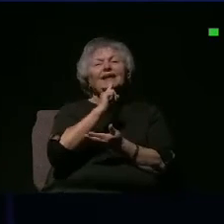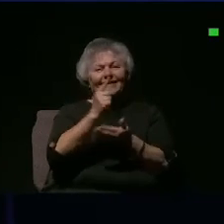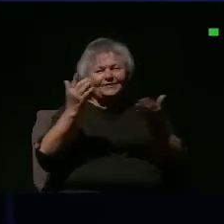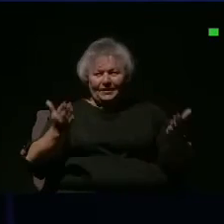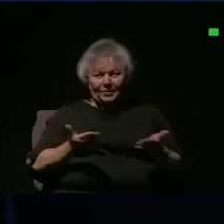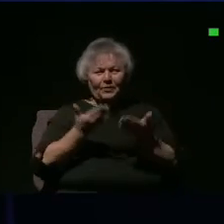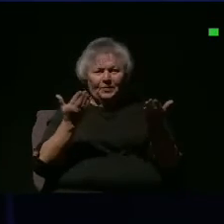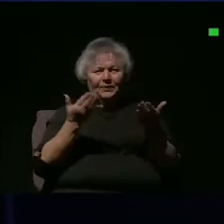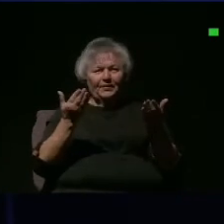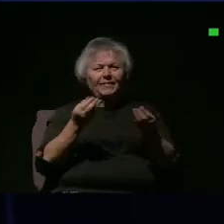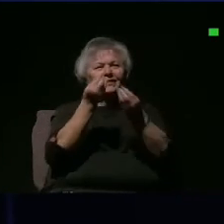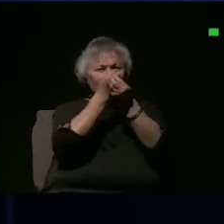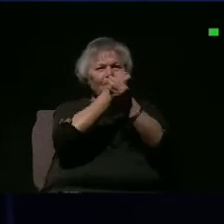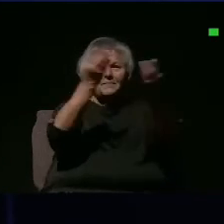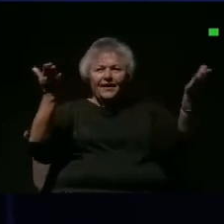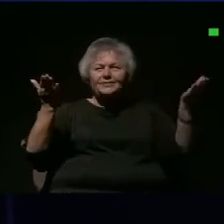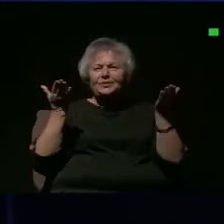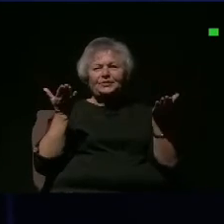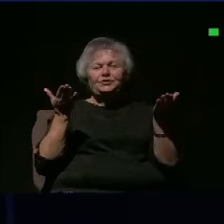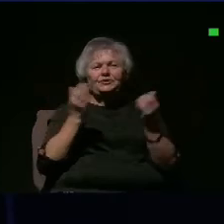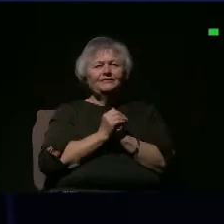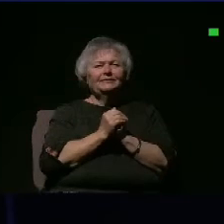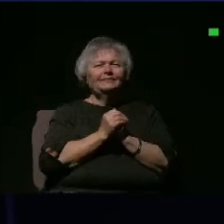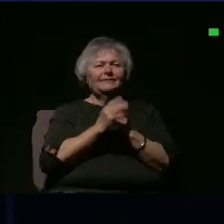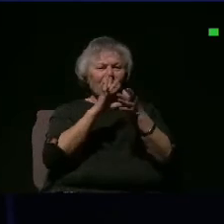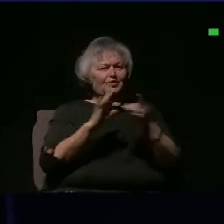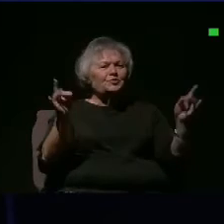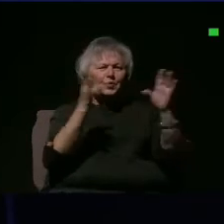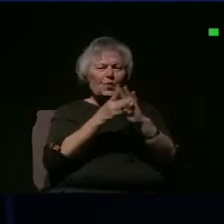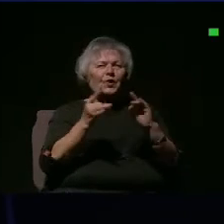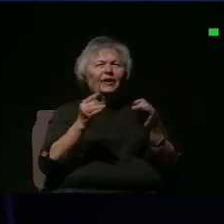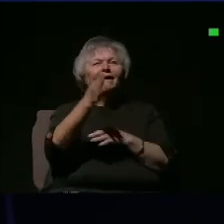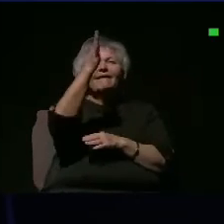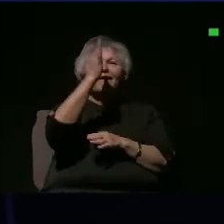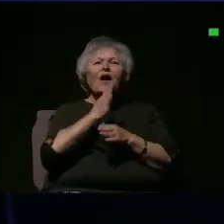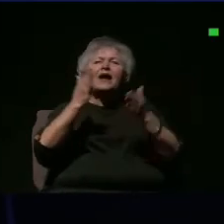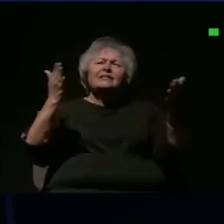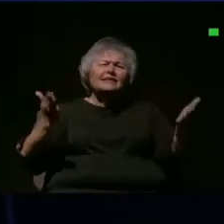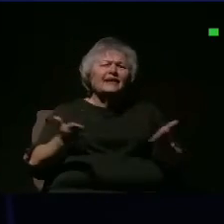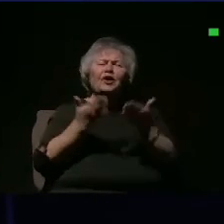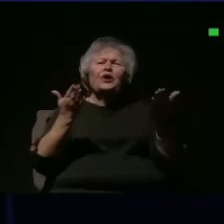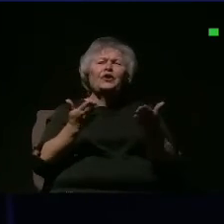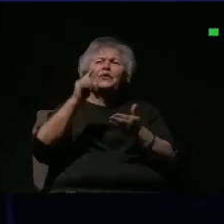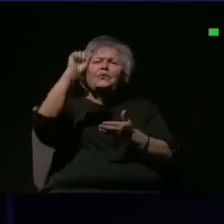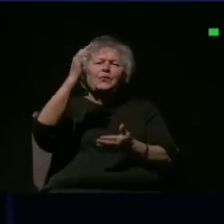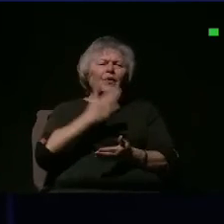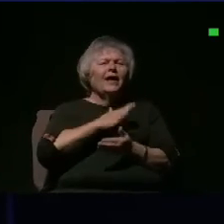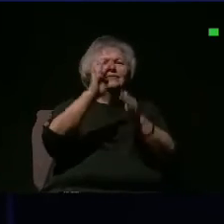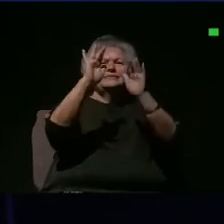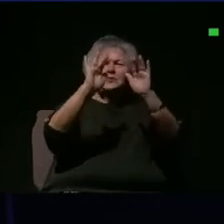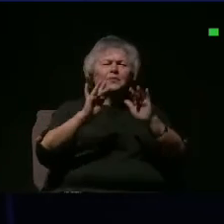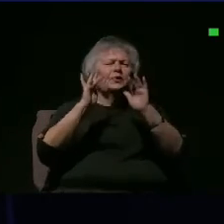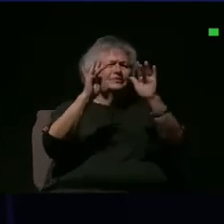the message that is in this parable. God is here, His grace, His mercy. He's in